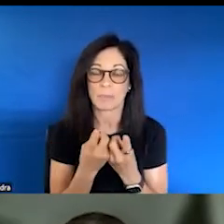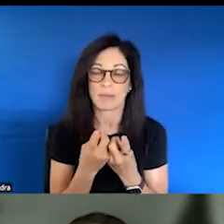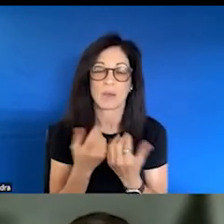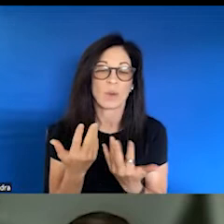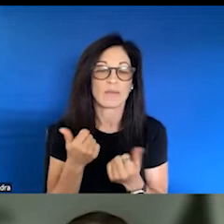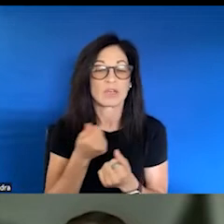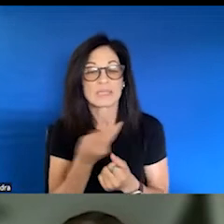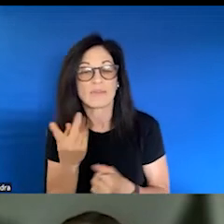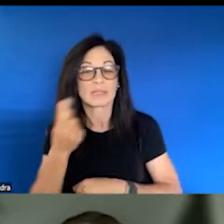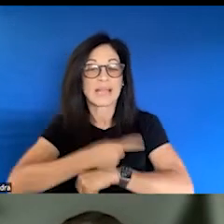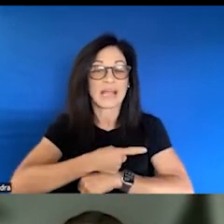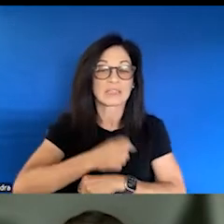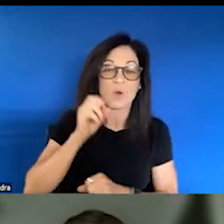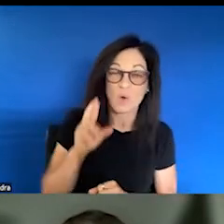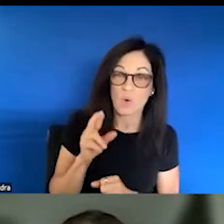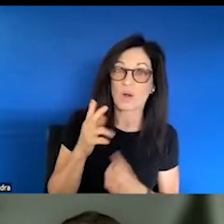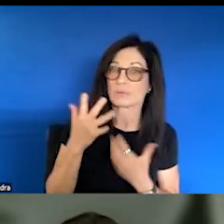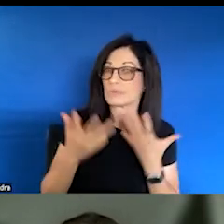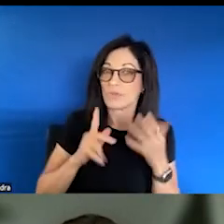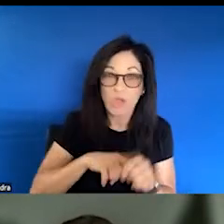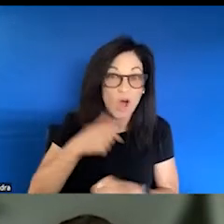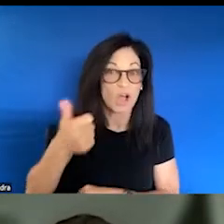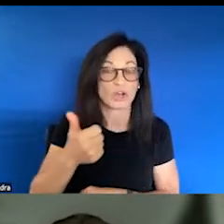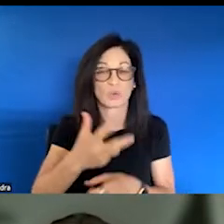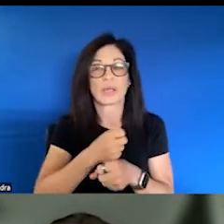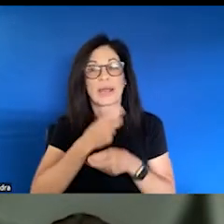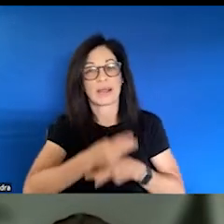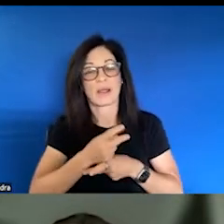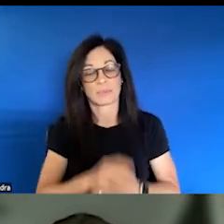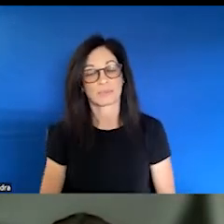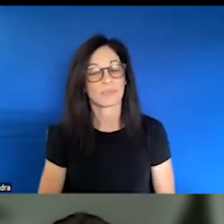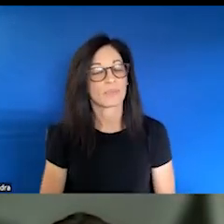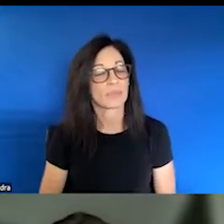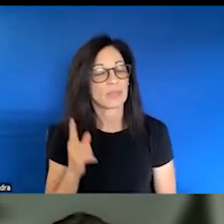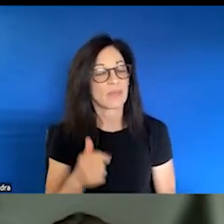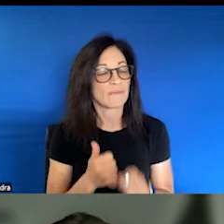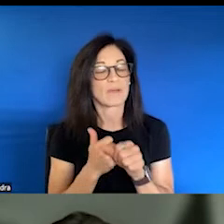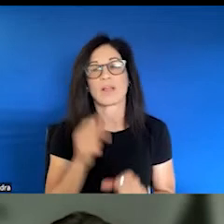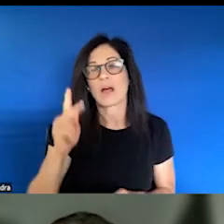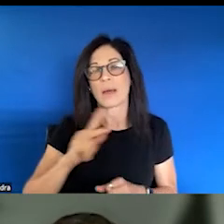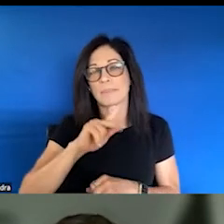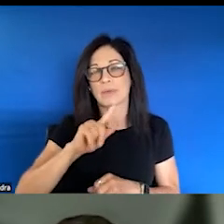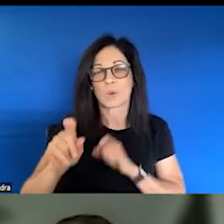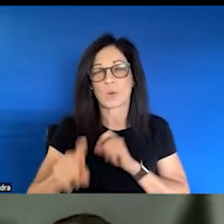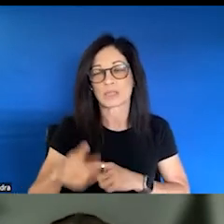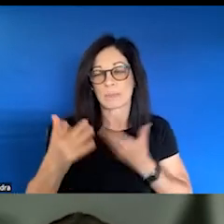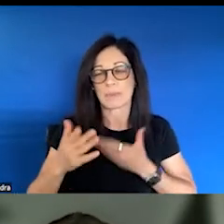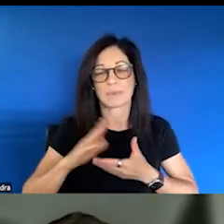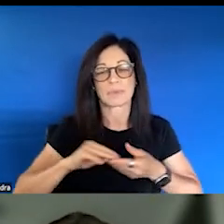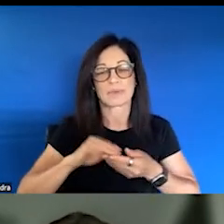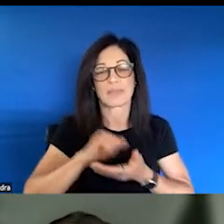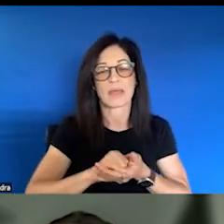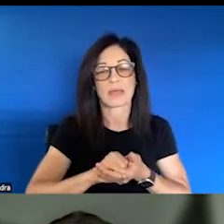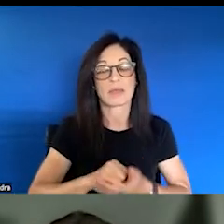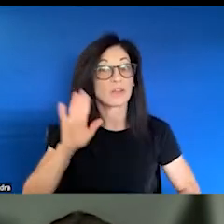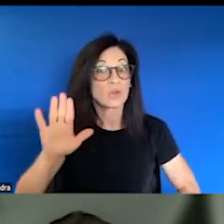connected to care. One quick follow-up question. You may have mentioned this. Does your solution